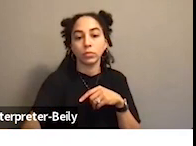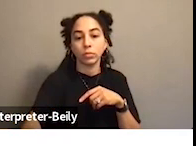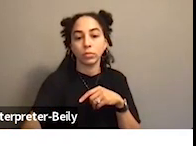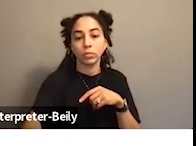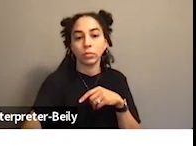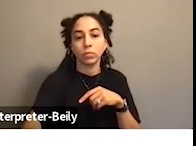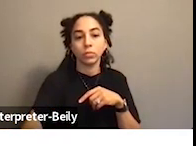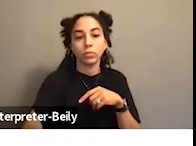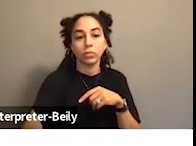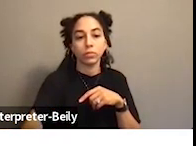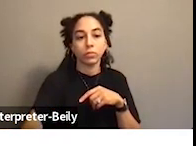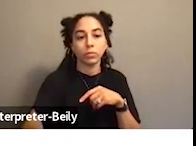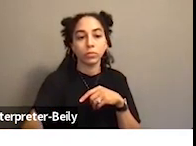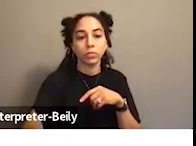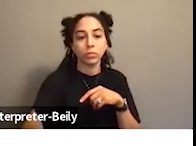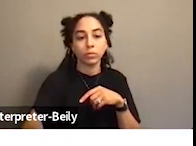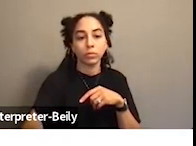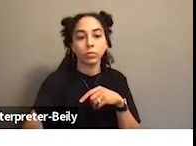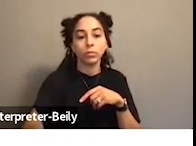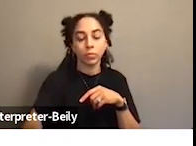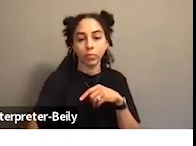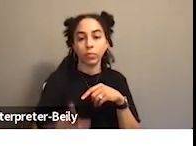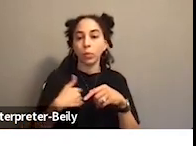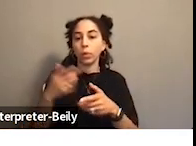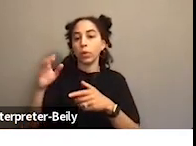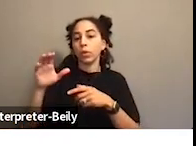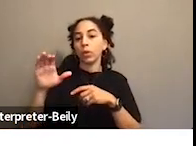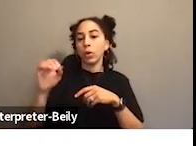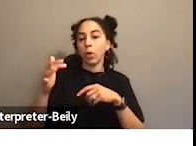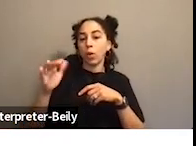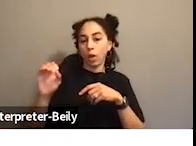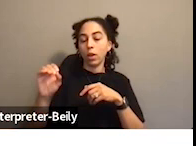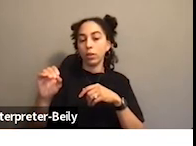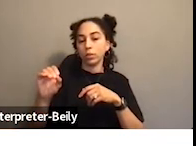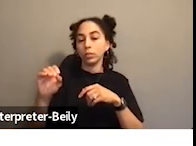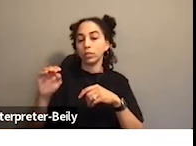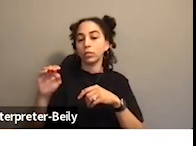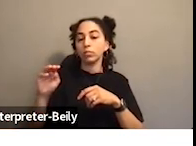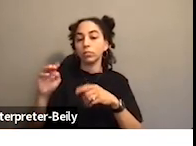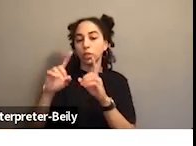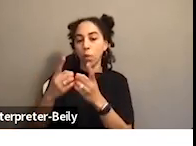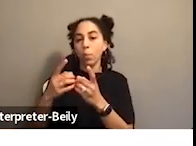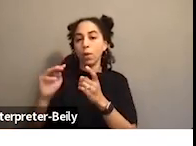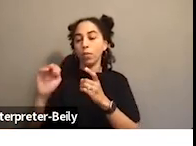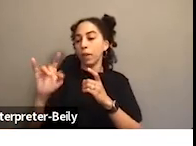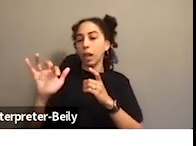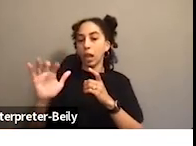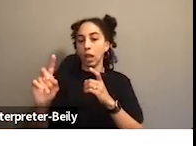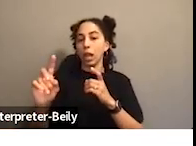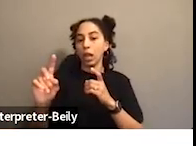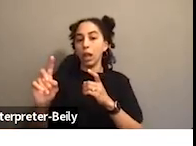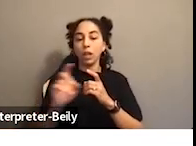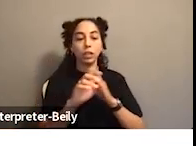we have been working with the Ohio Department of Medicaid, DODD has been, to